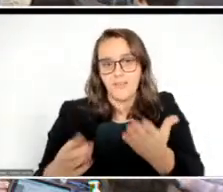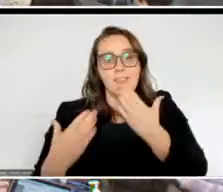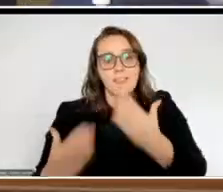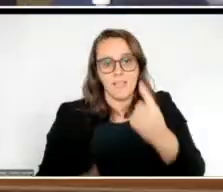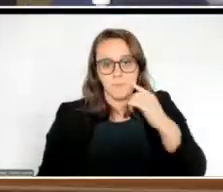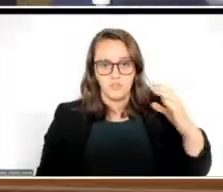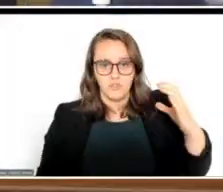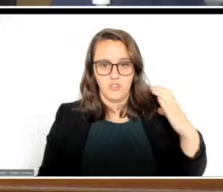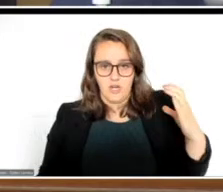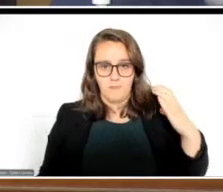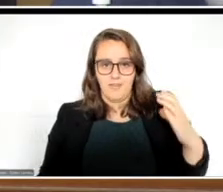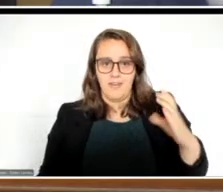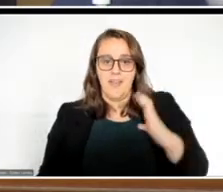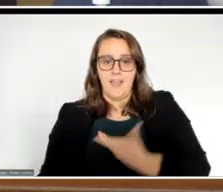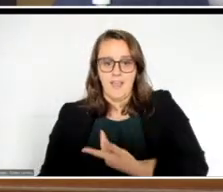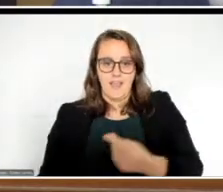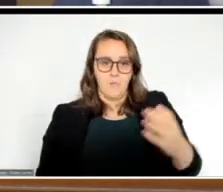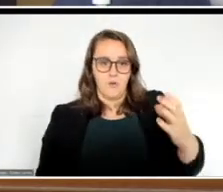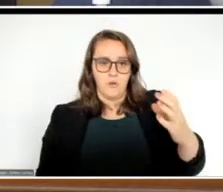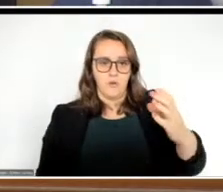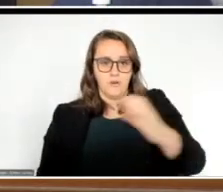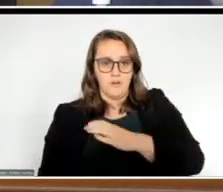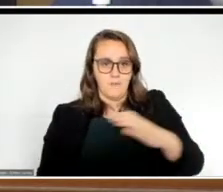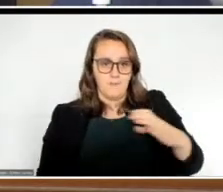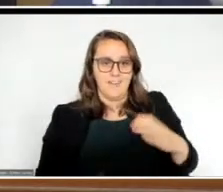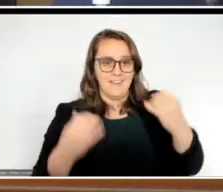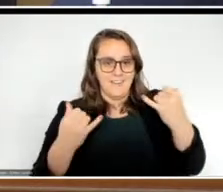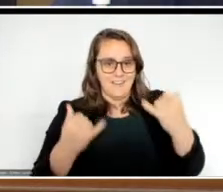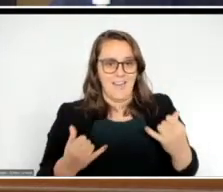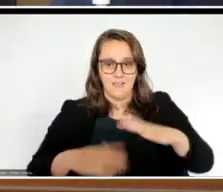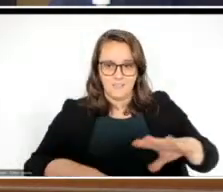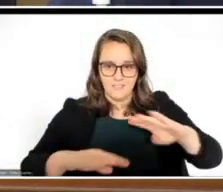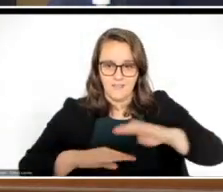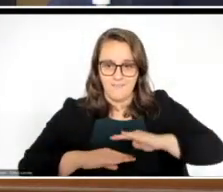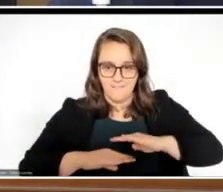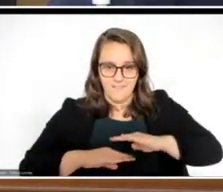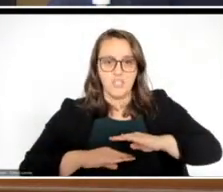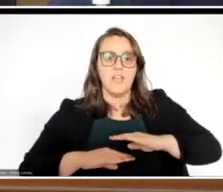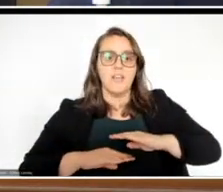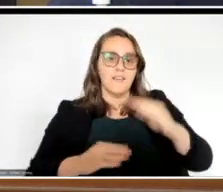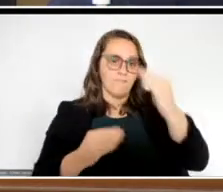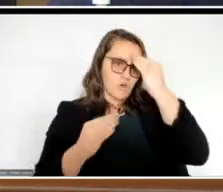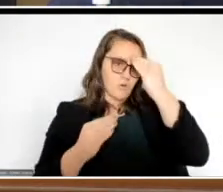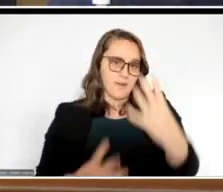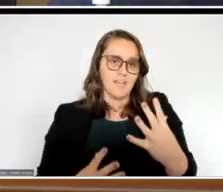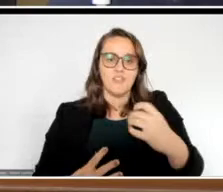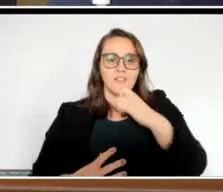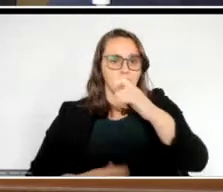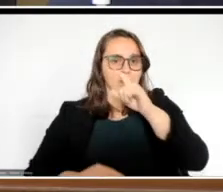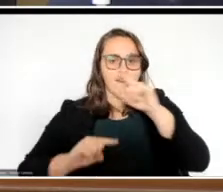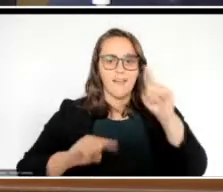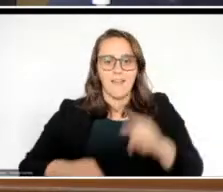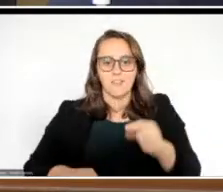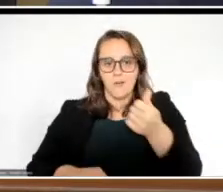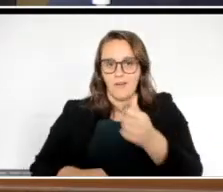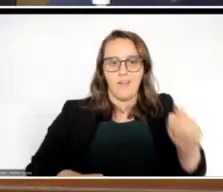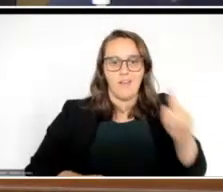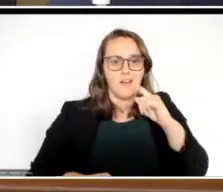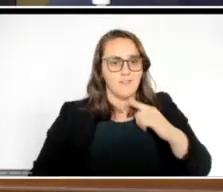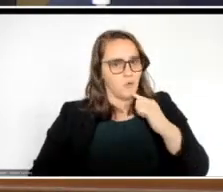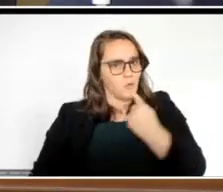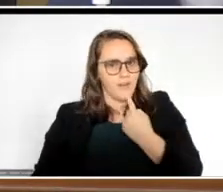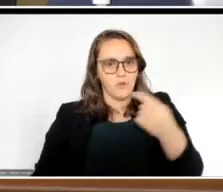Chairman, our committee now has sufficient information to answer many of the critical questions posed by Congress at the